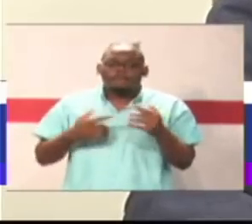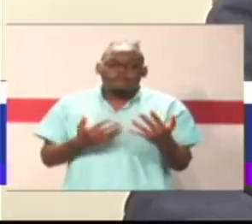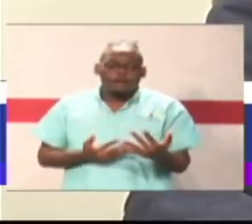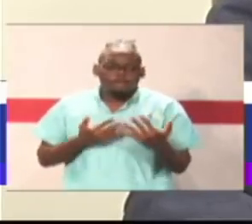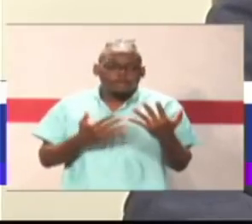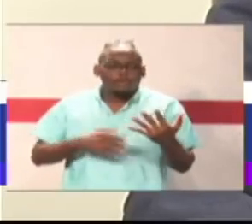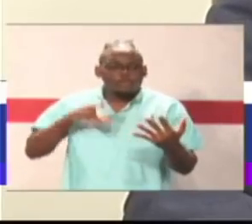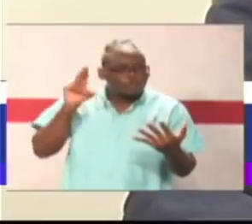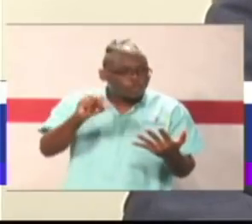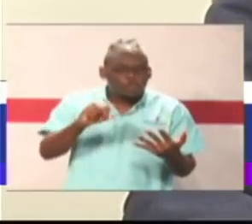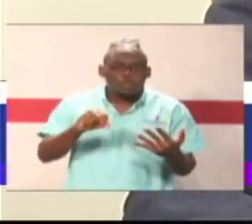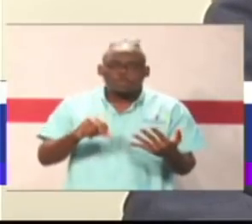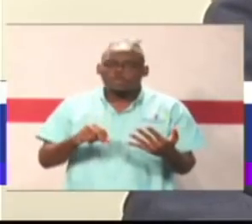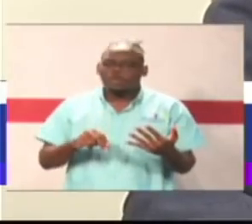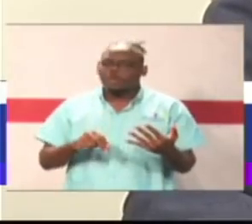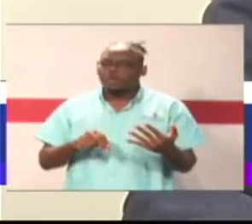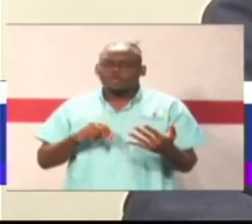out.